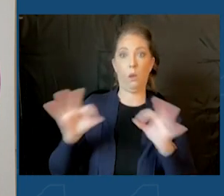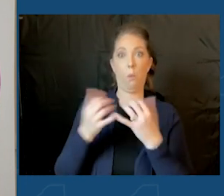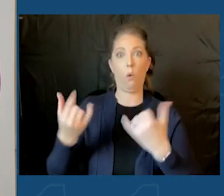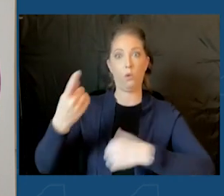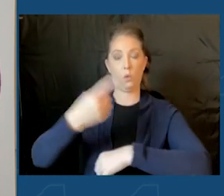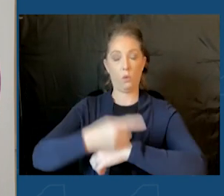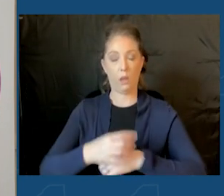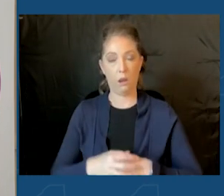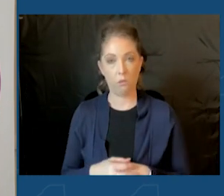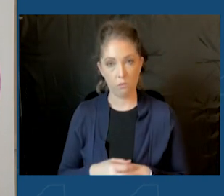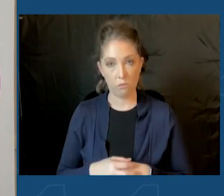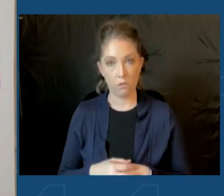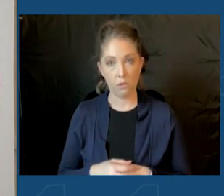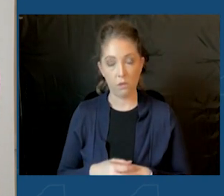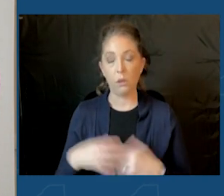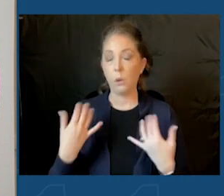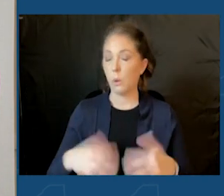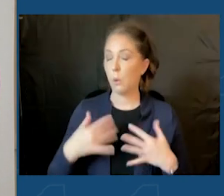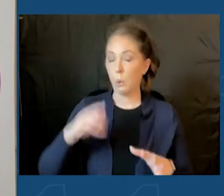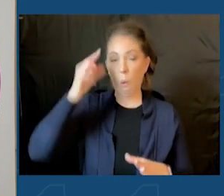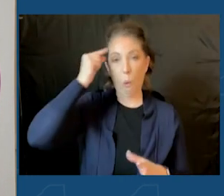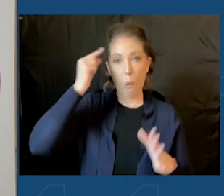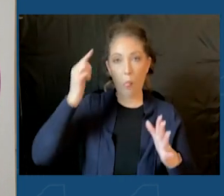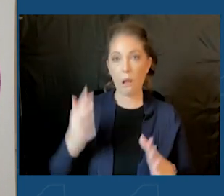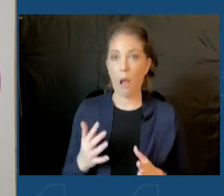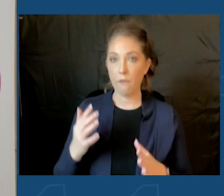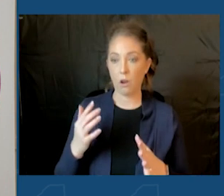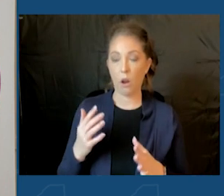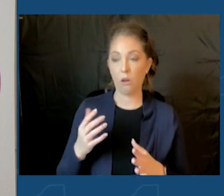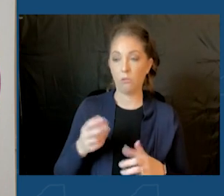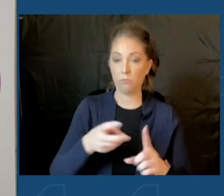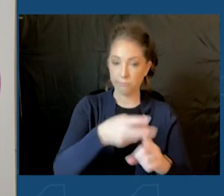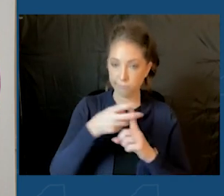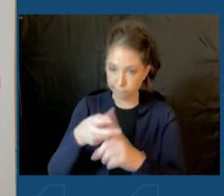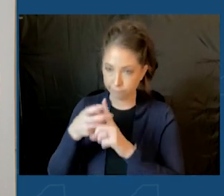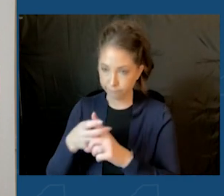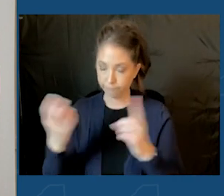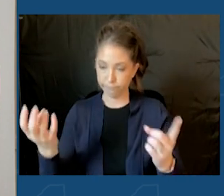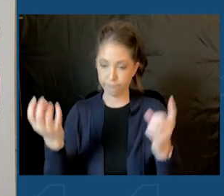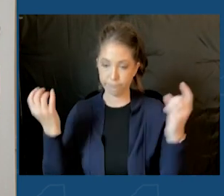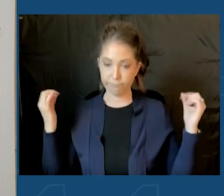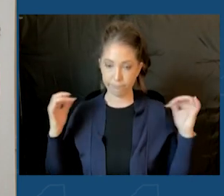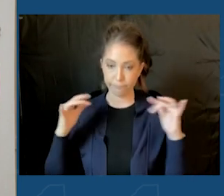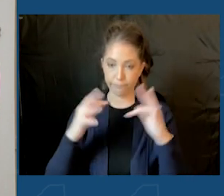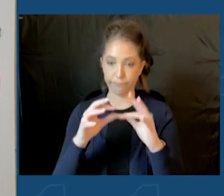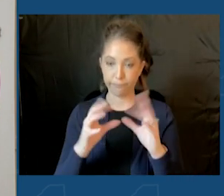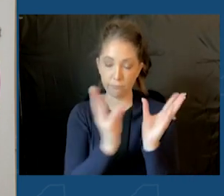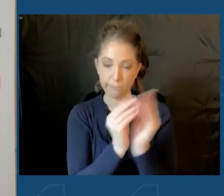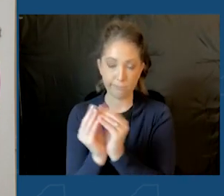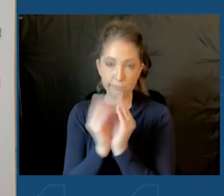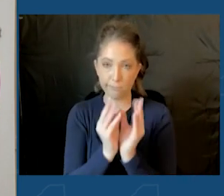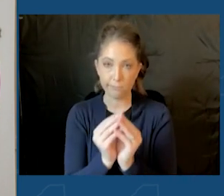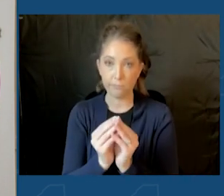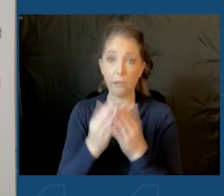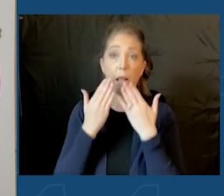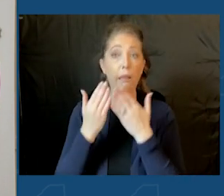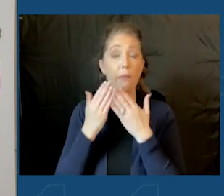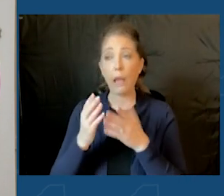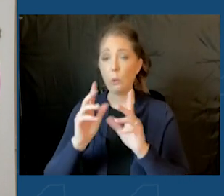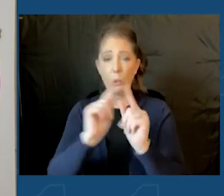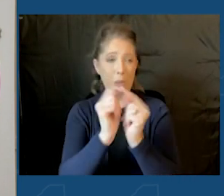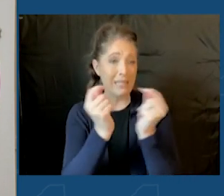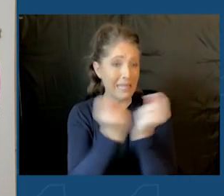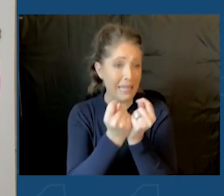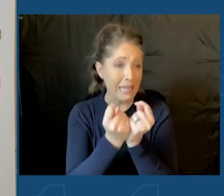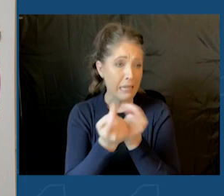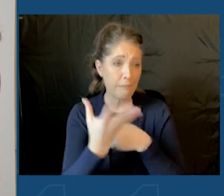governor has done to bring us together. And you do have an outstanding team, Commissioner. Thank you, Catherine Garcia, the members of your team